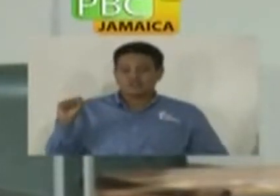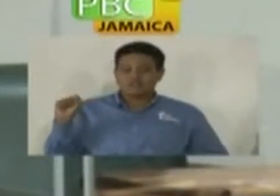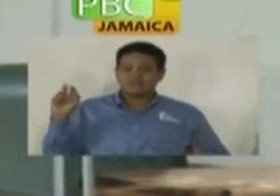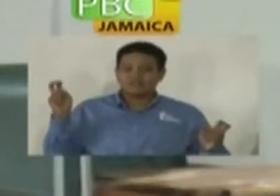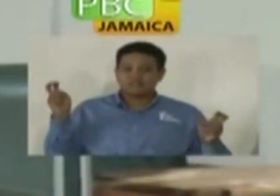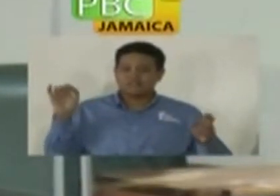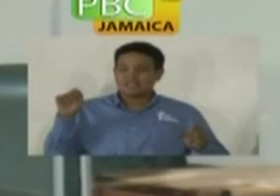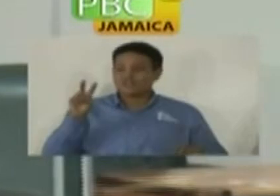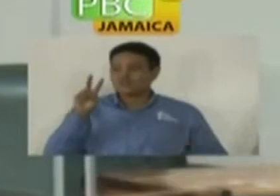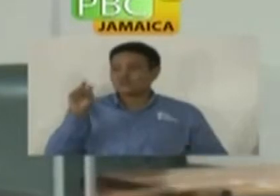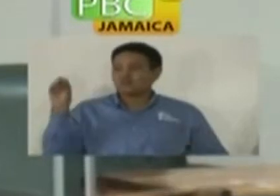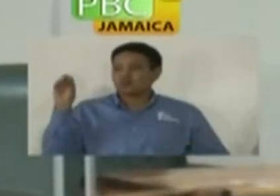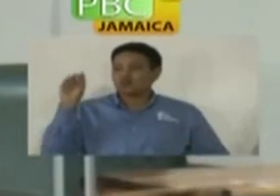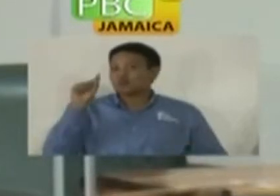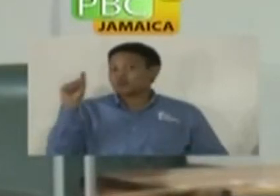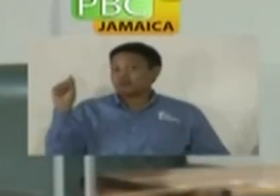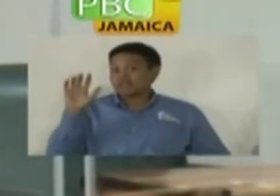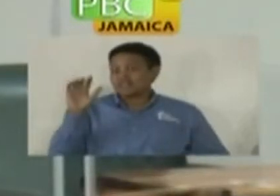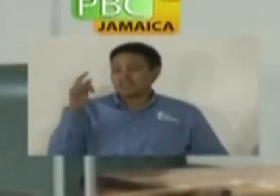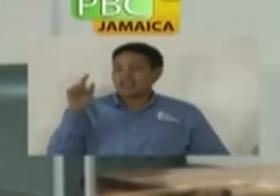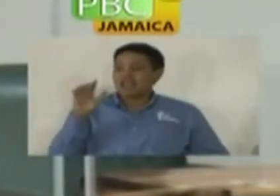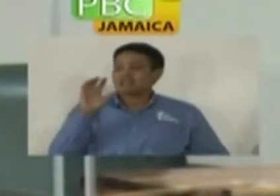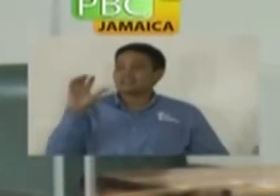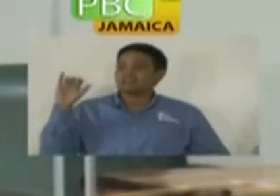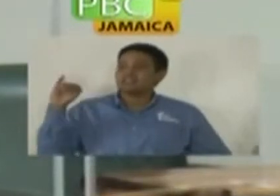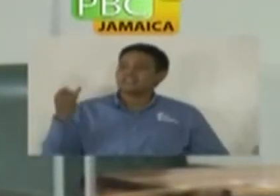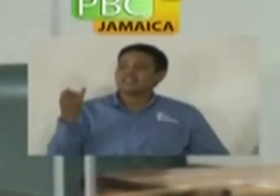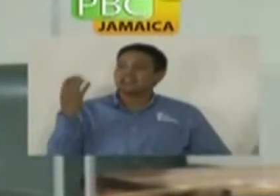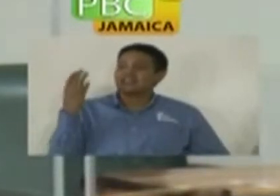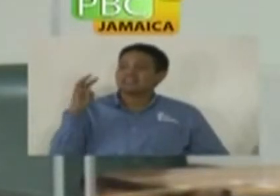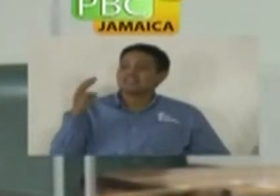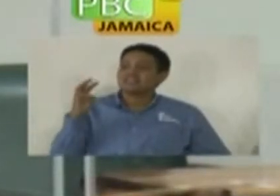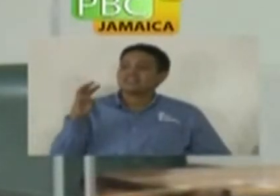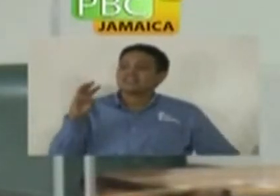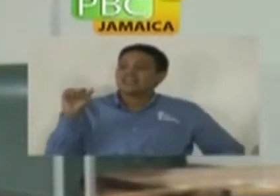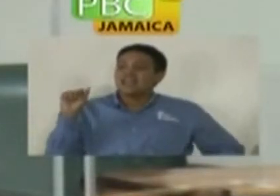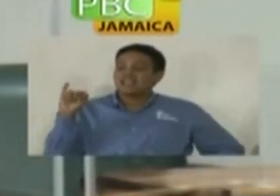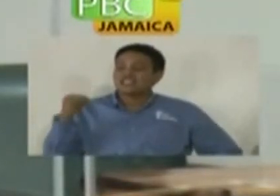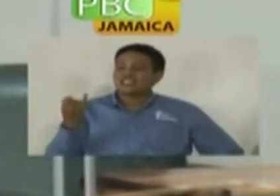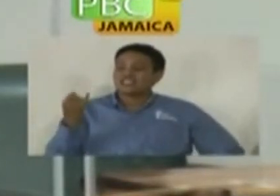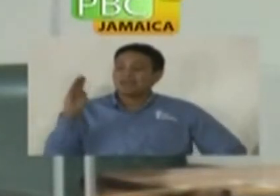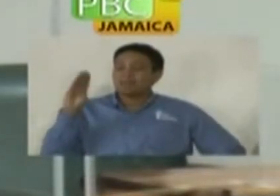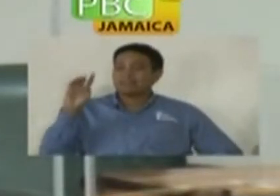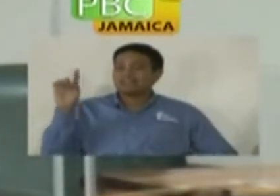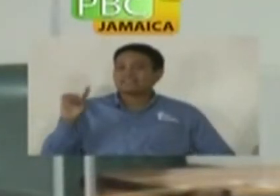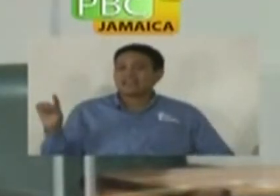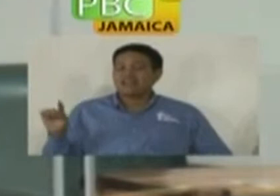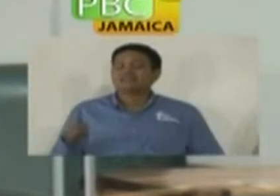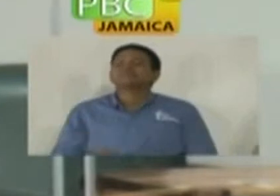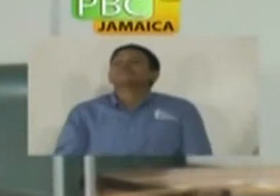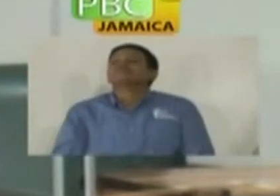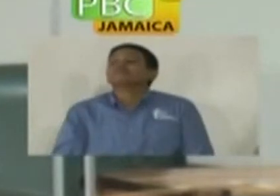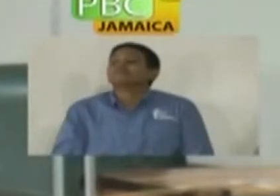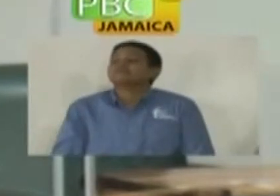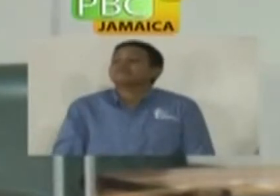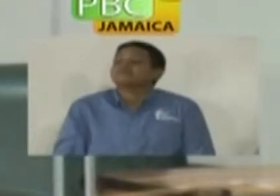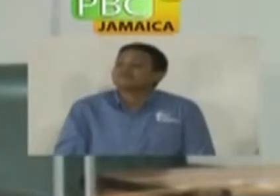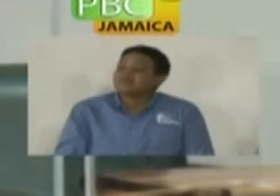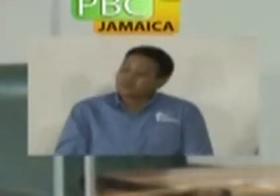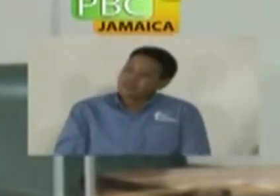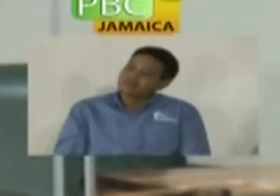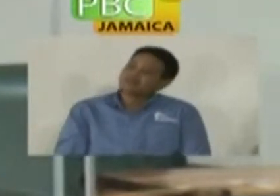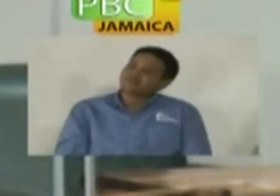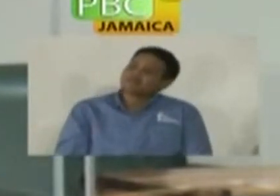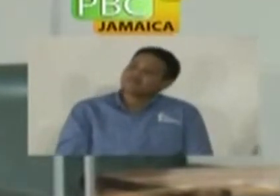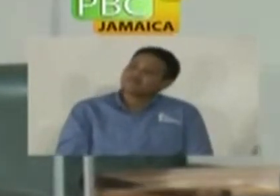and that is 2020 CCJ 16 AJ BZ. The question